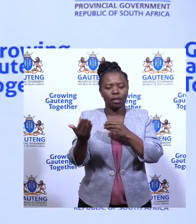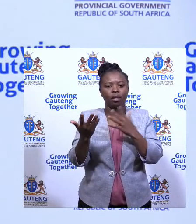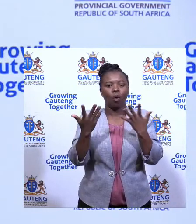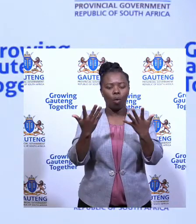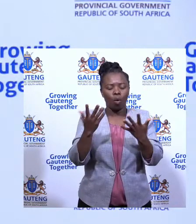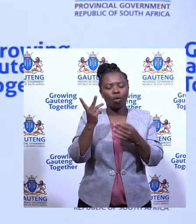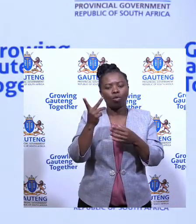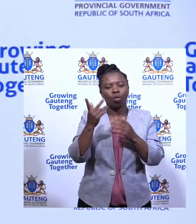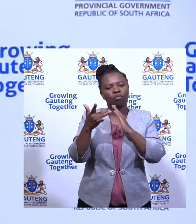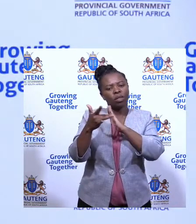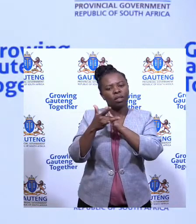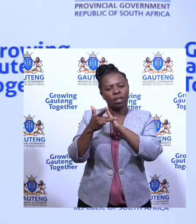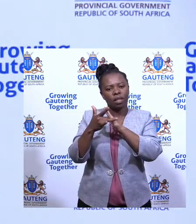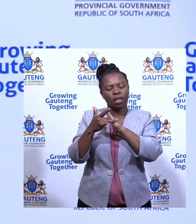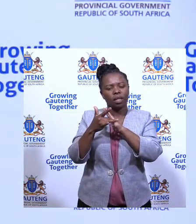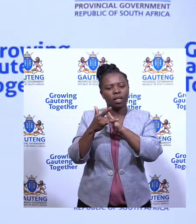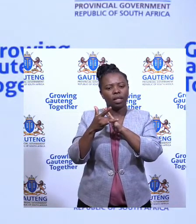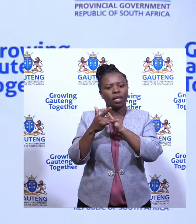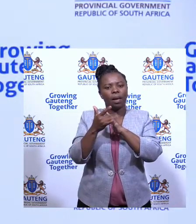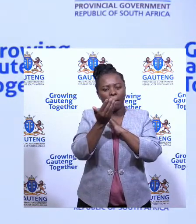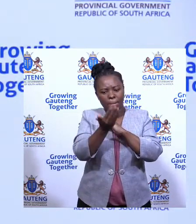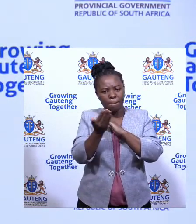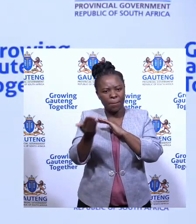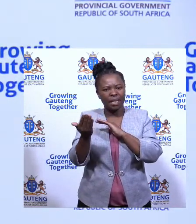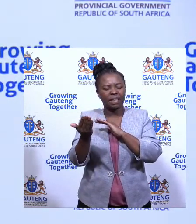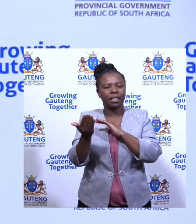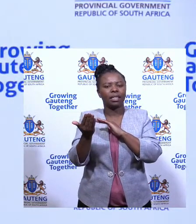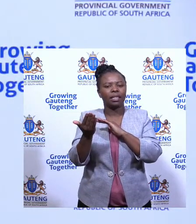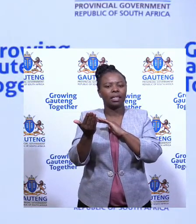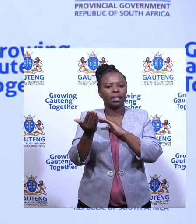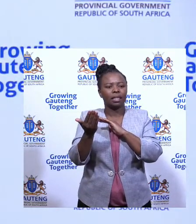recommendations and with specific on